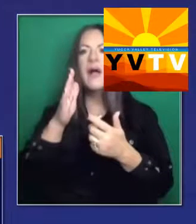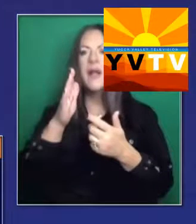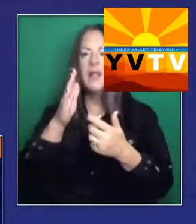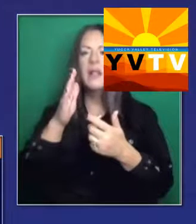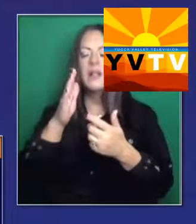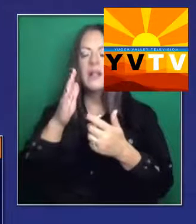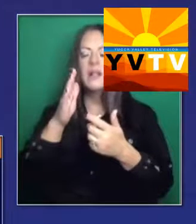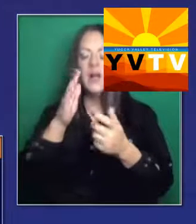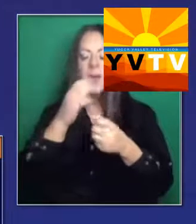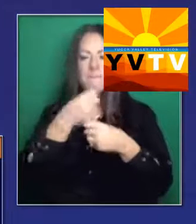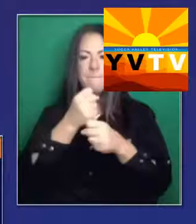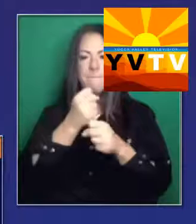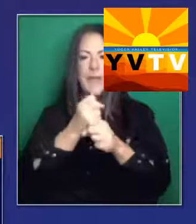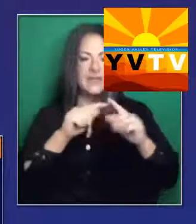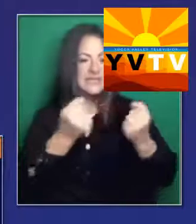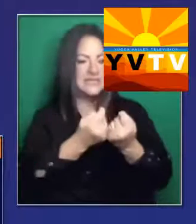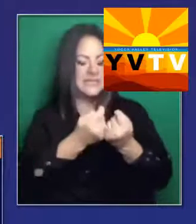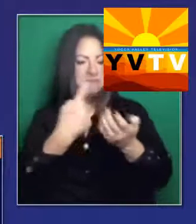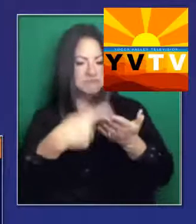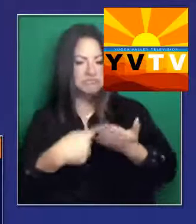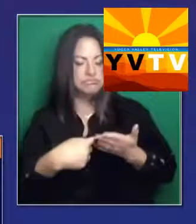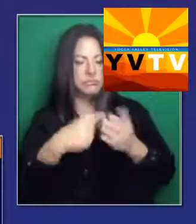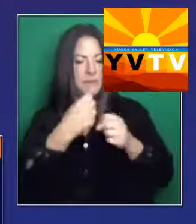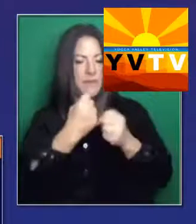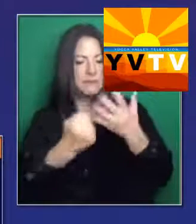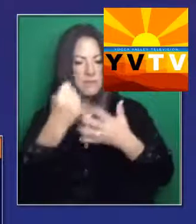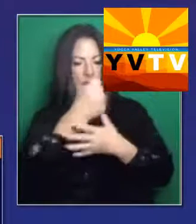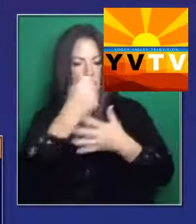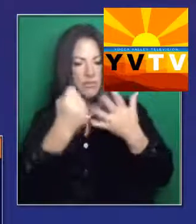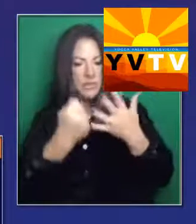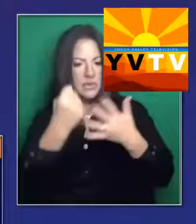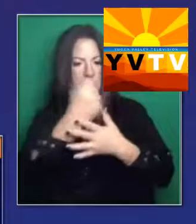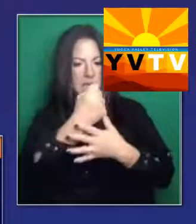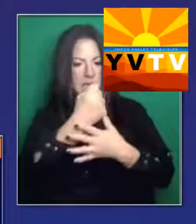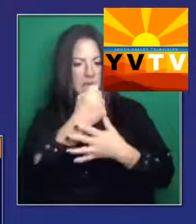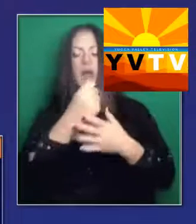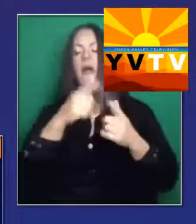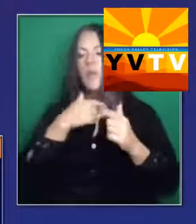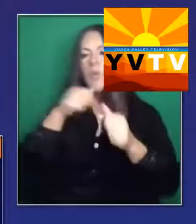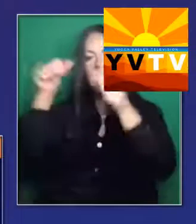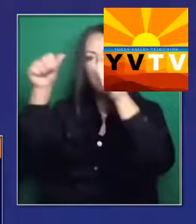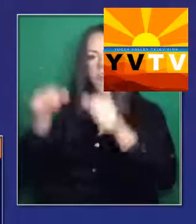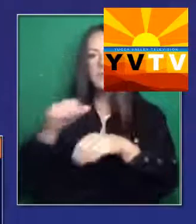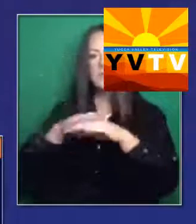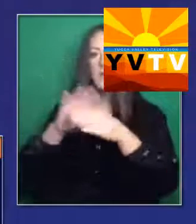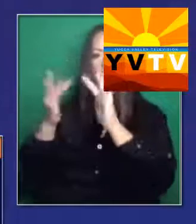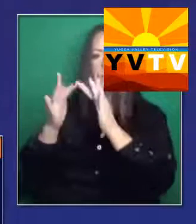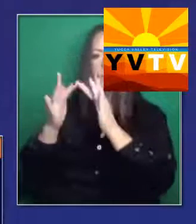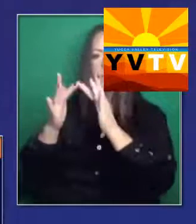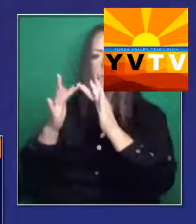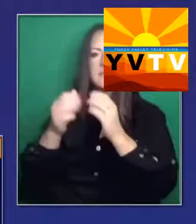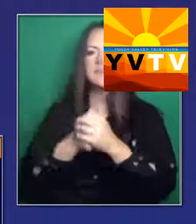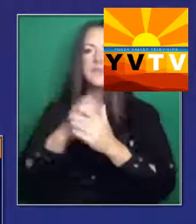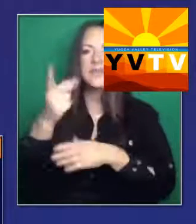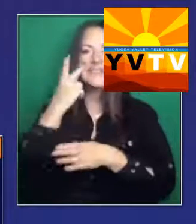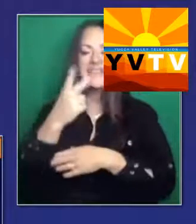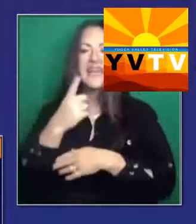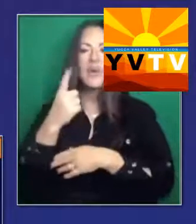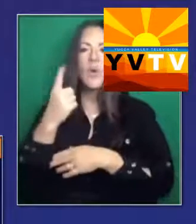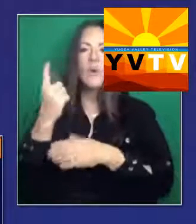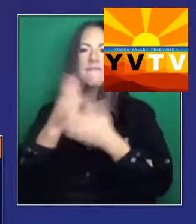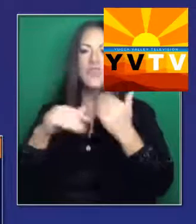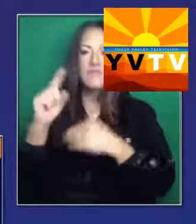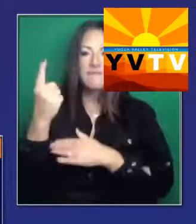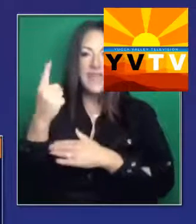I'll get to that in a moment. But here's the tiers, 1B and that tier 1. You can see who we're prioritizing.